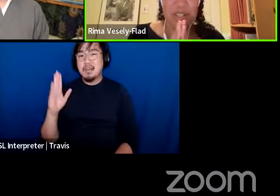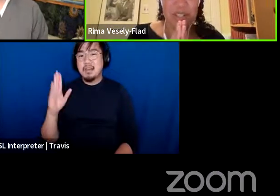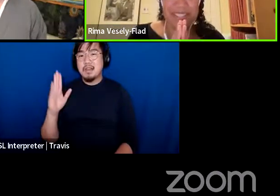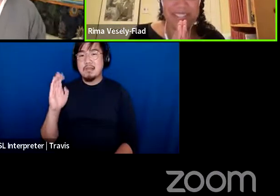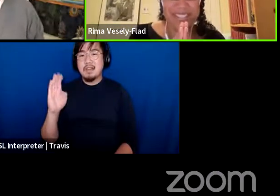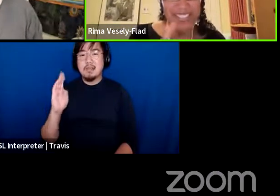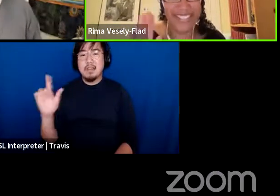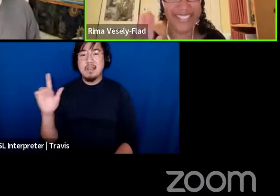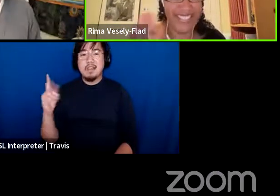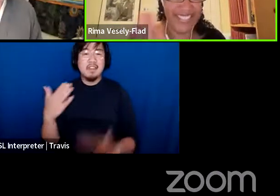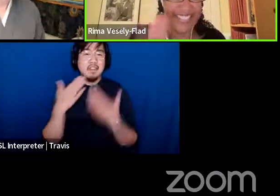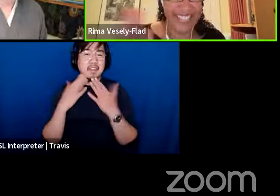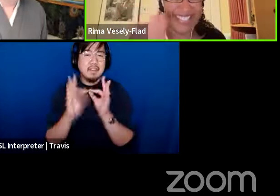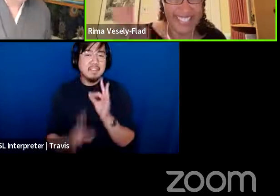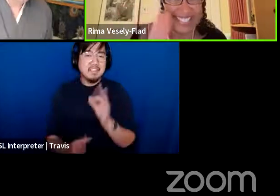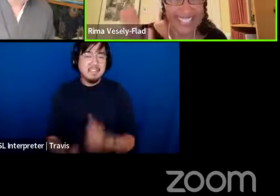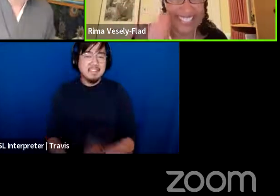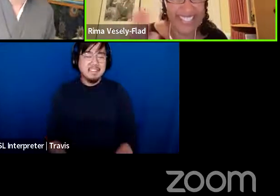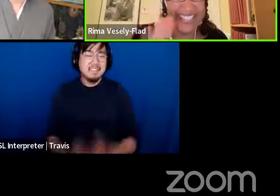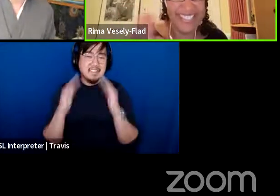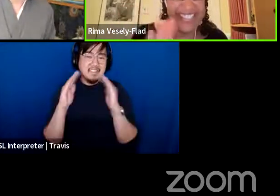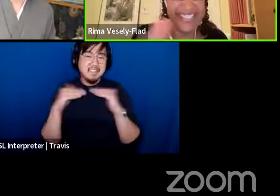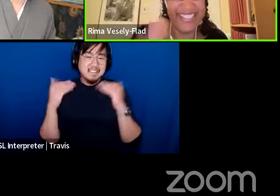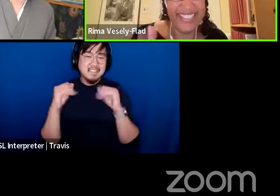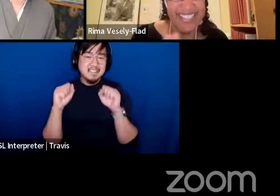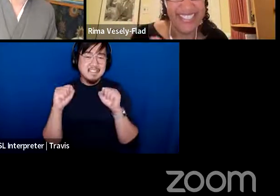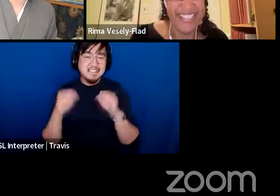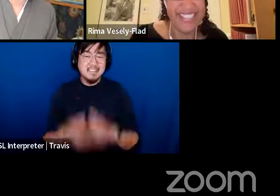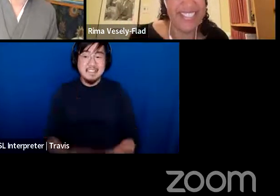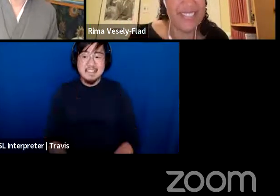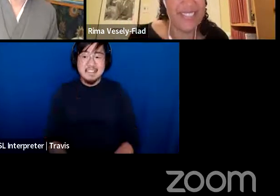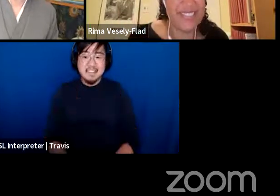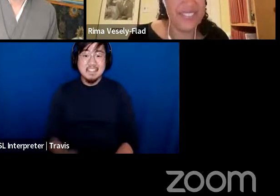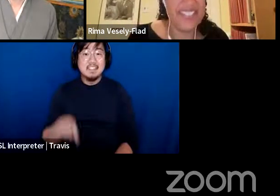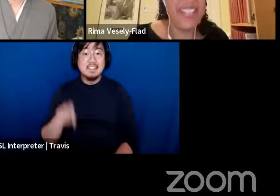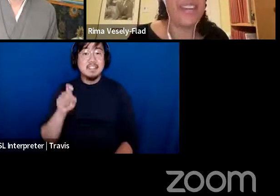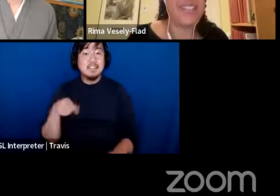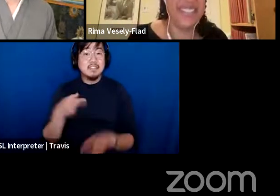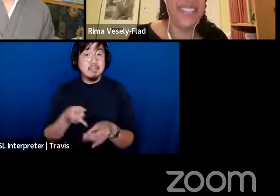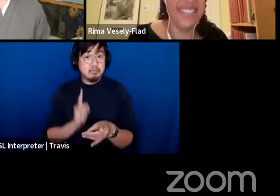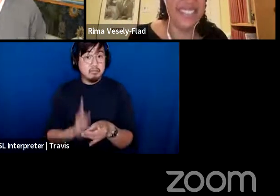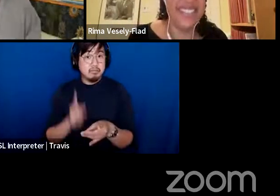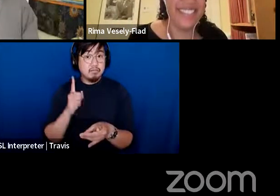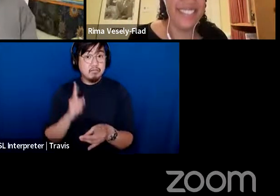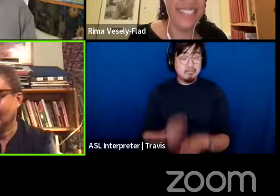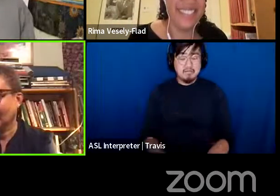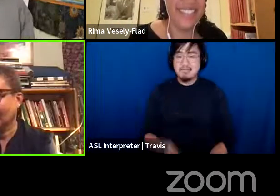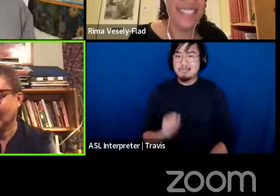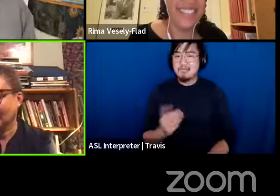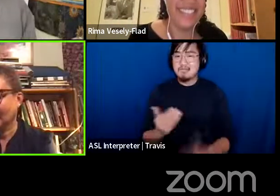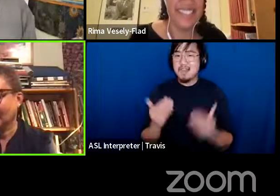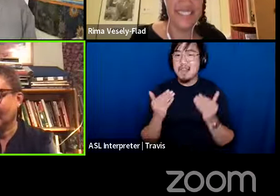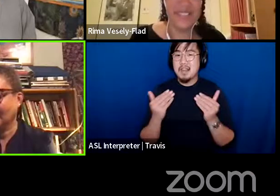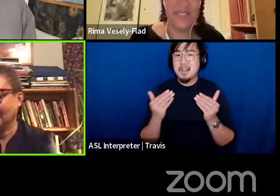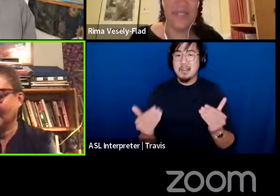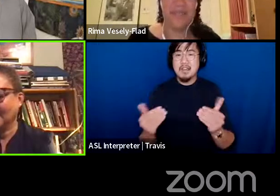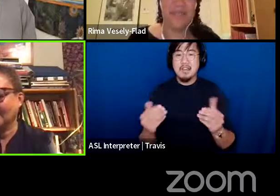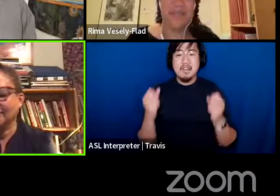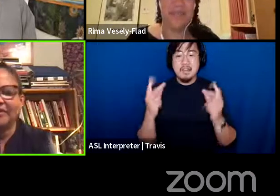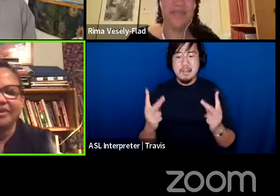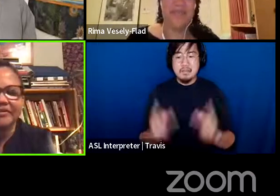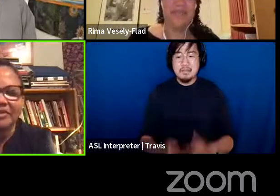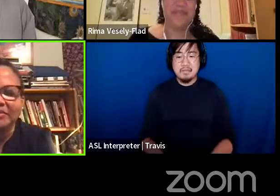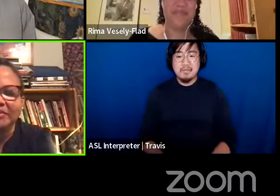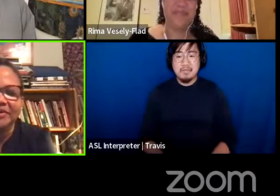Thank you, interpreters. Yes. Should I ring us out with a bell? Yes. All right.